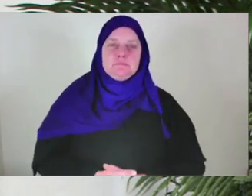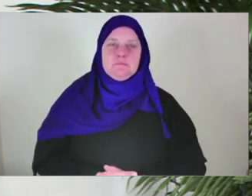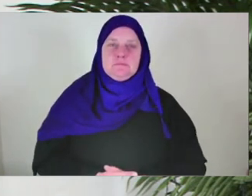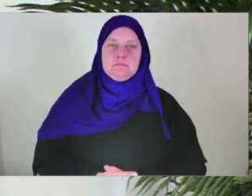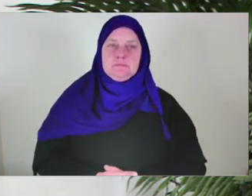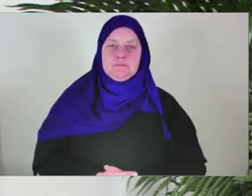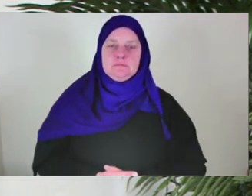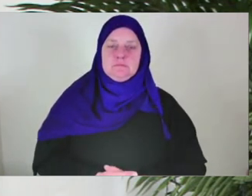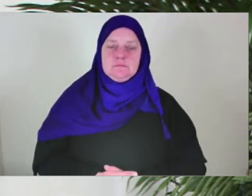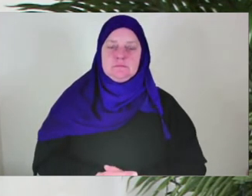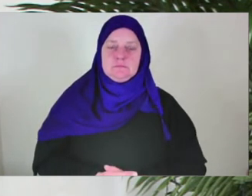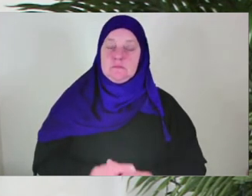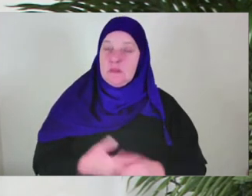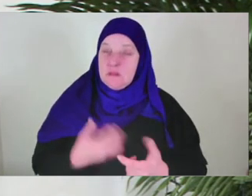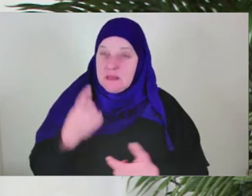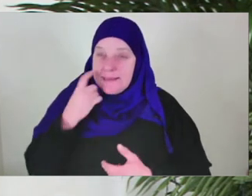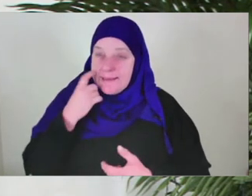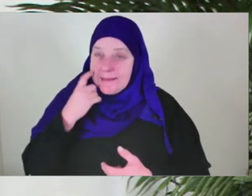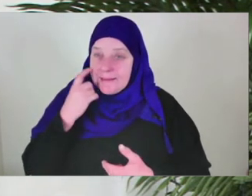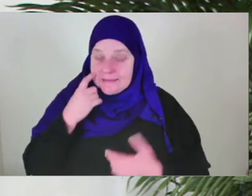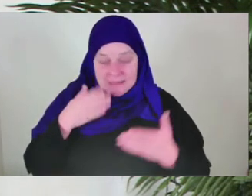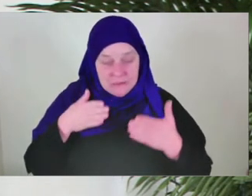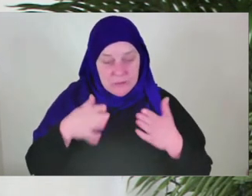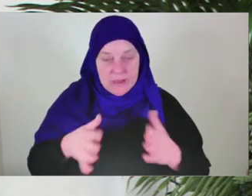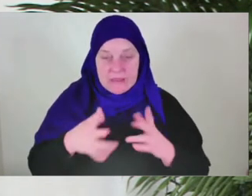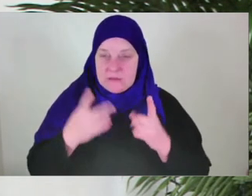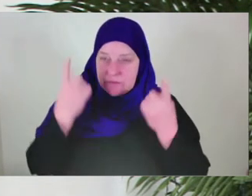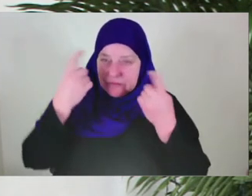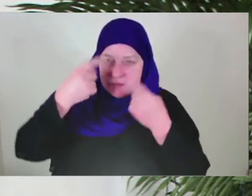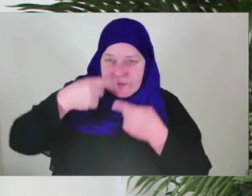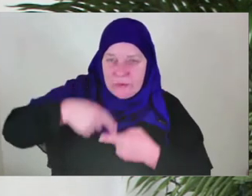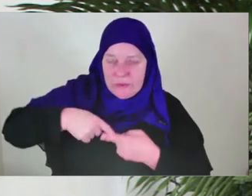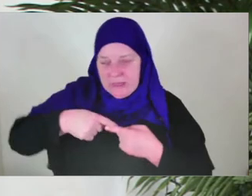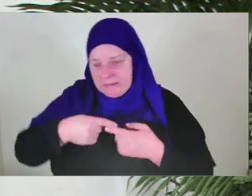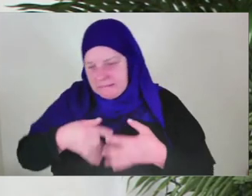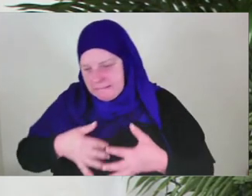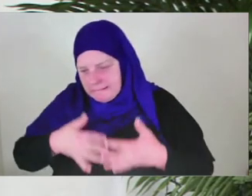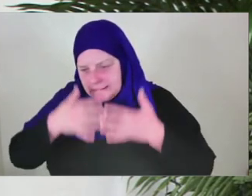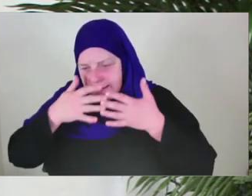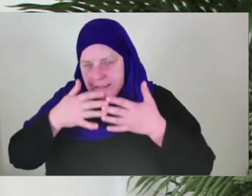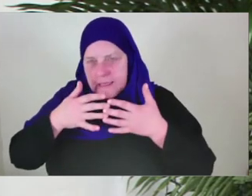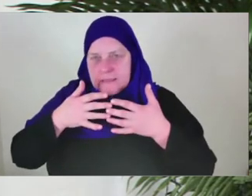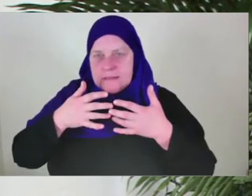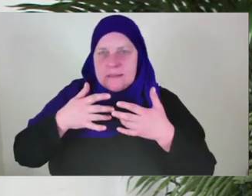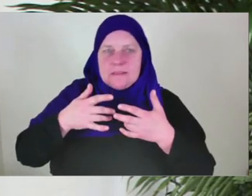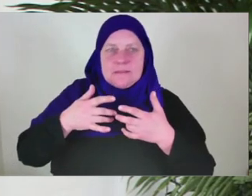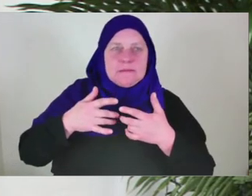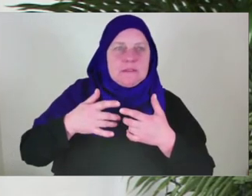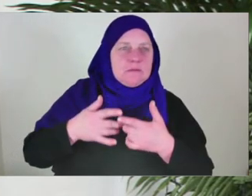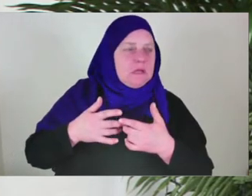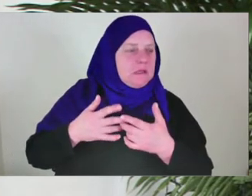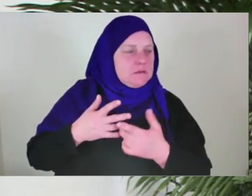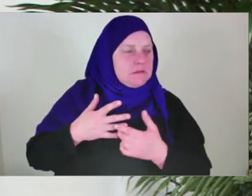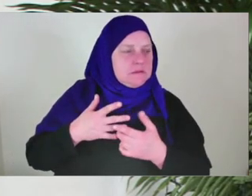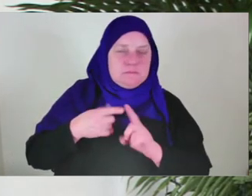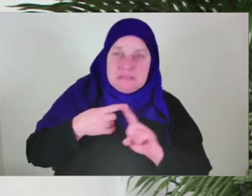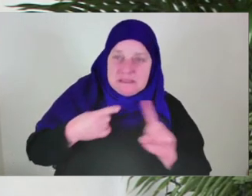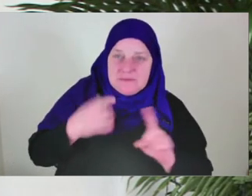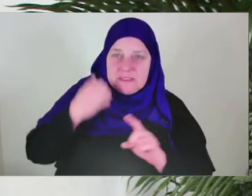year? For example, do we need to do it at a particular date or a particular time? Is there something that